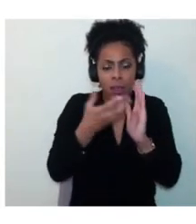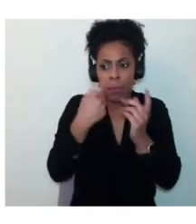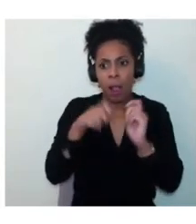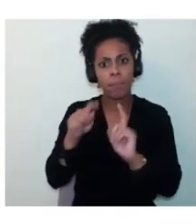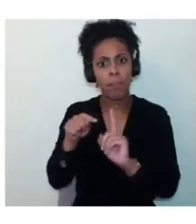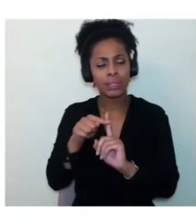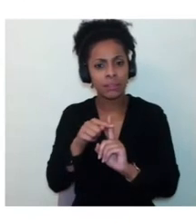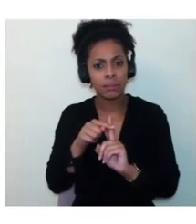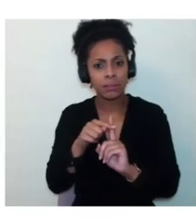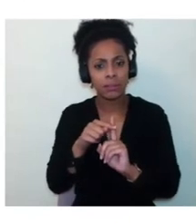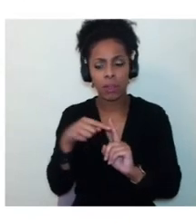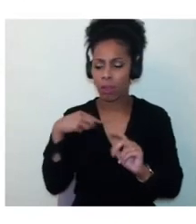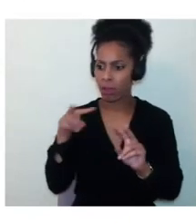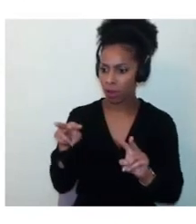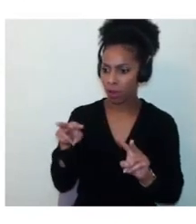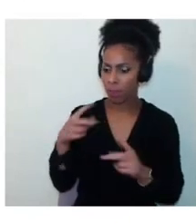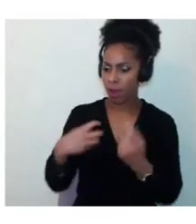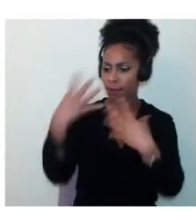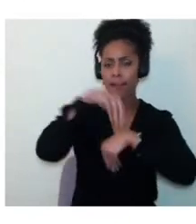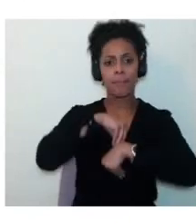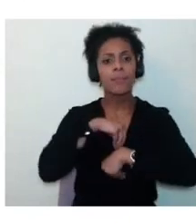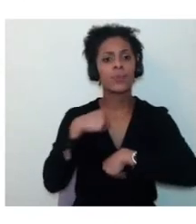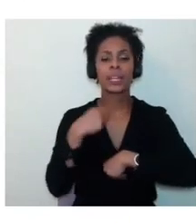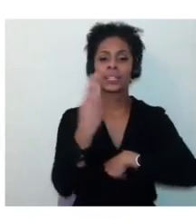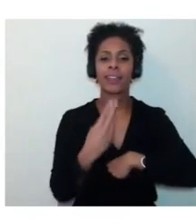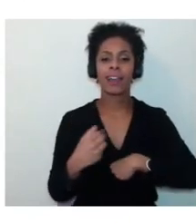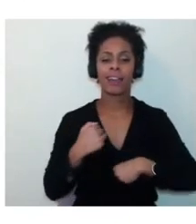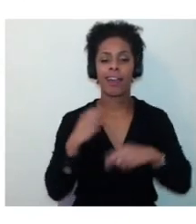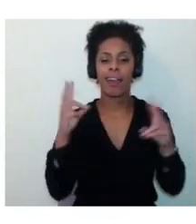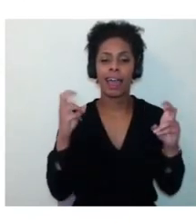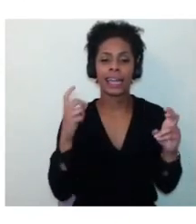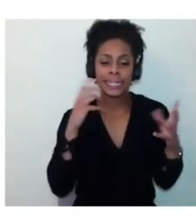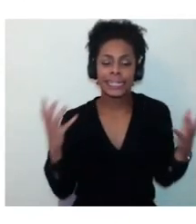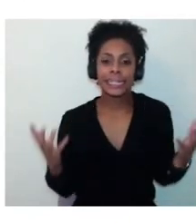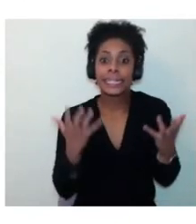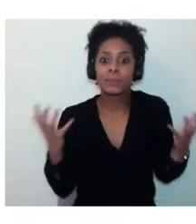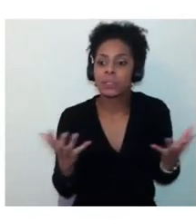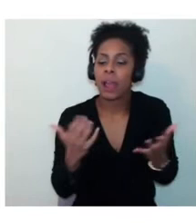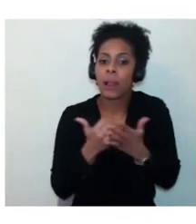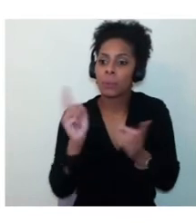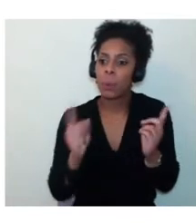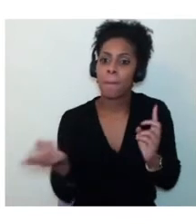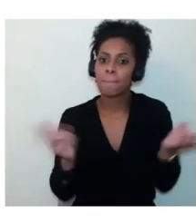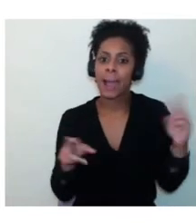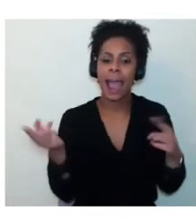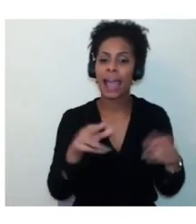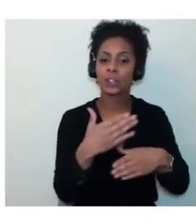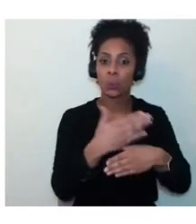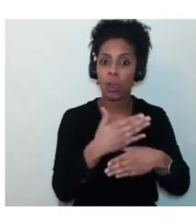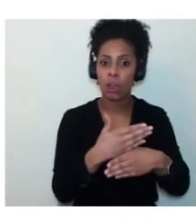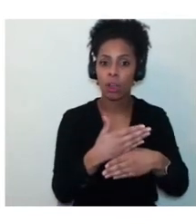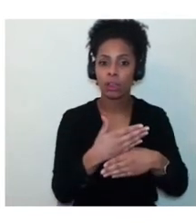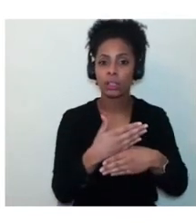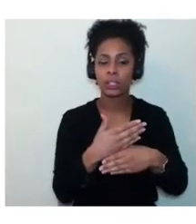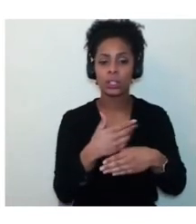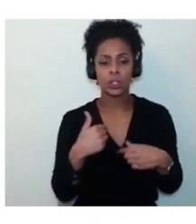designed our easement processes to get people back to work. We've consciously put a huge perspective